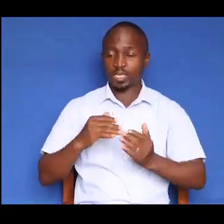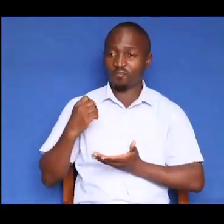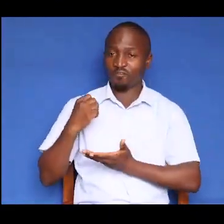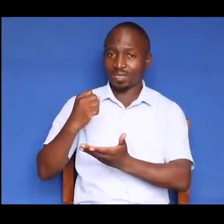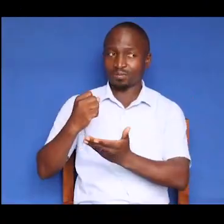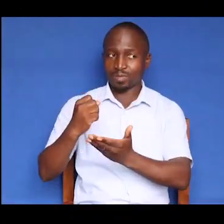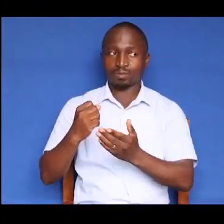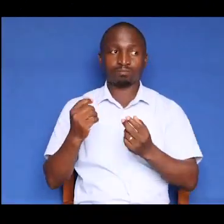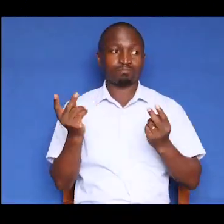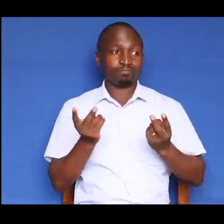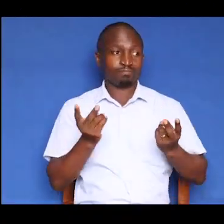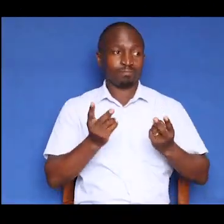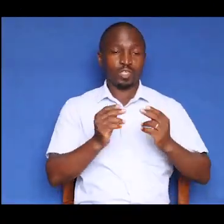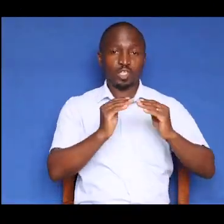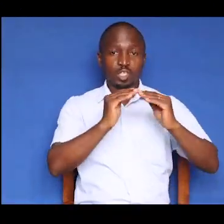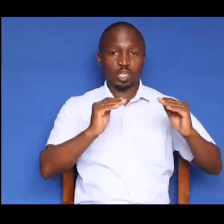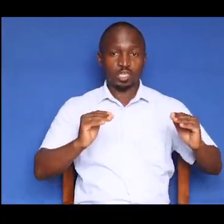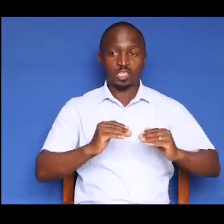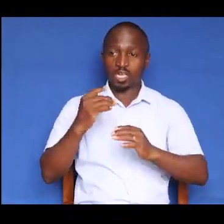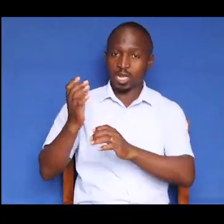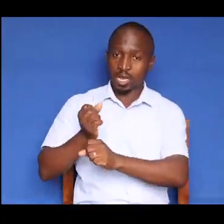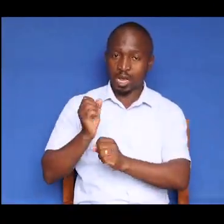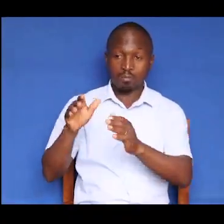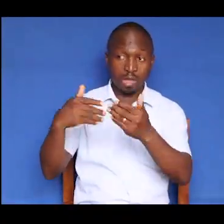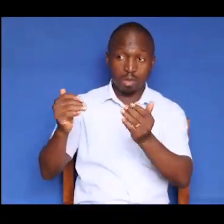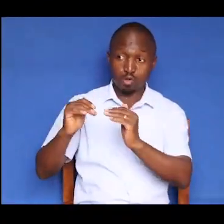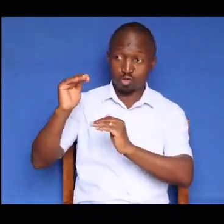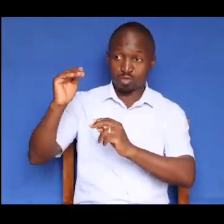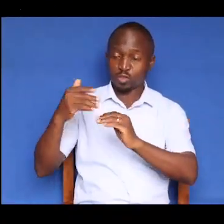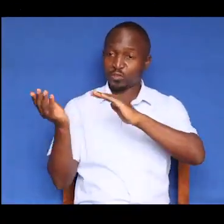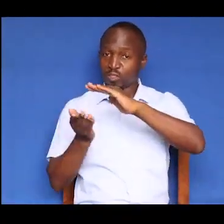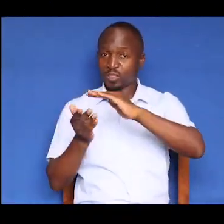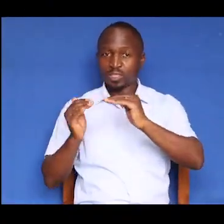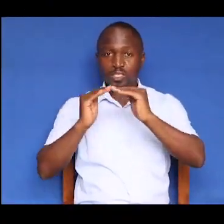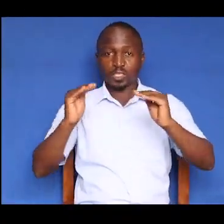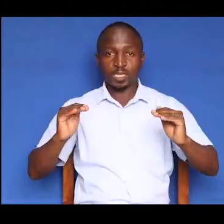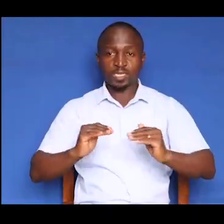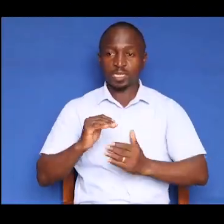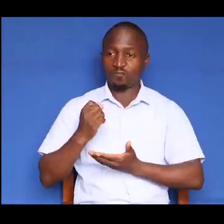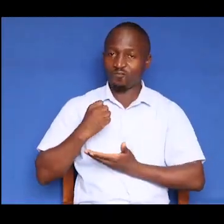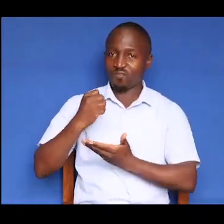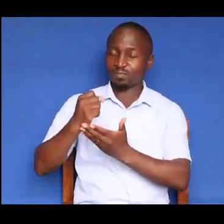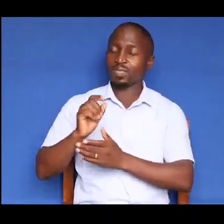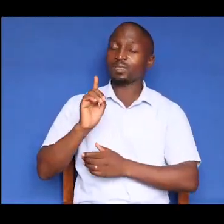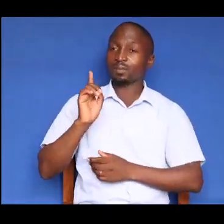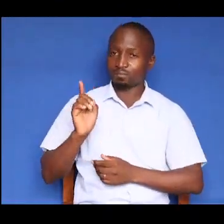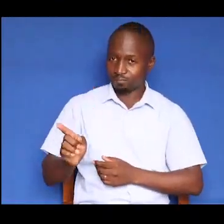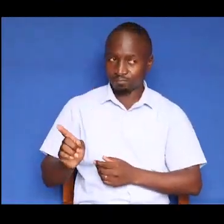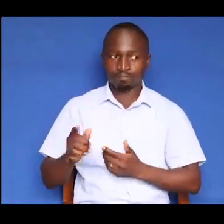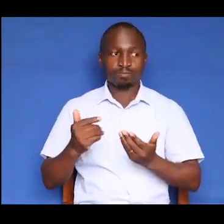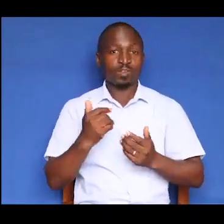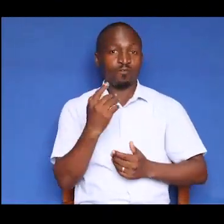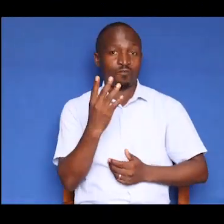equal to change in income is not there, over change in investment. Change in investment, you have to